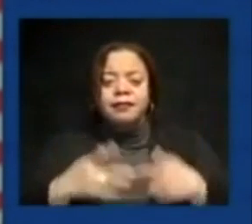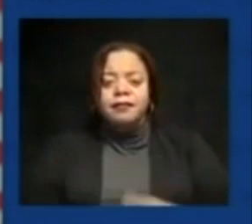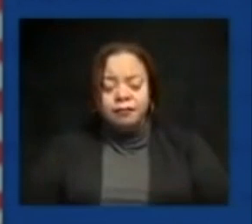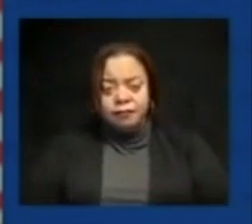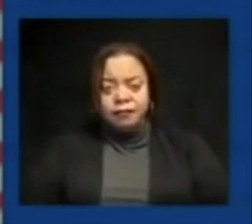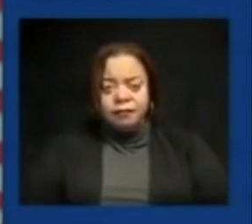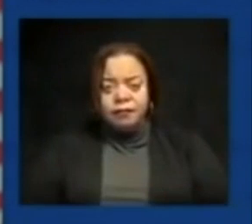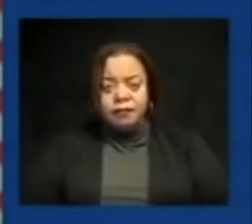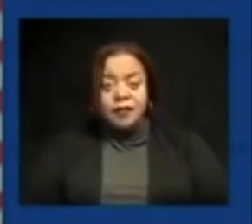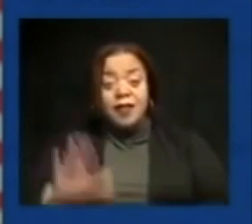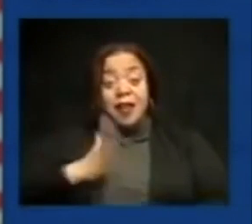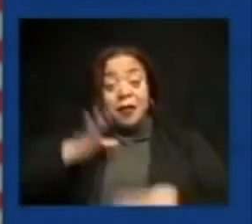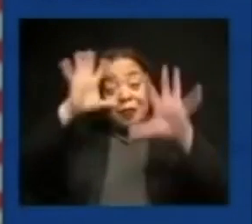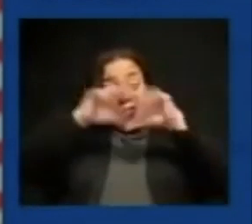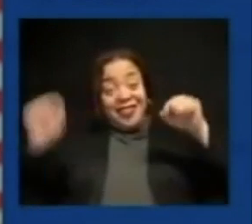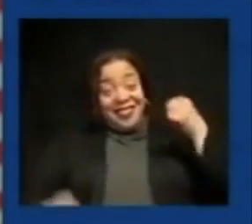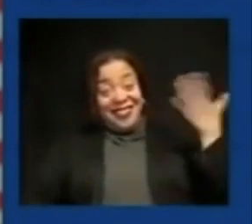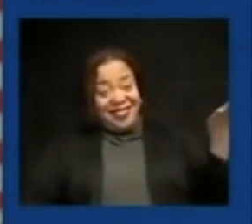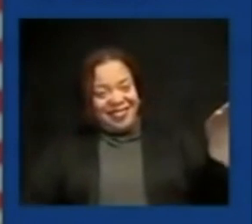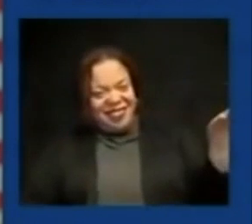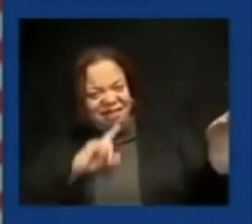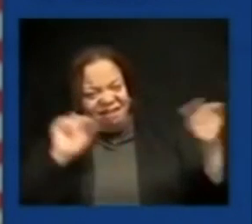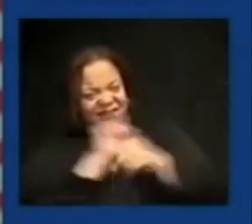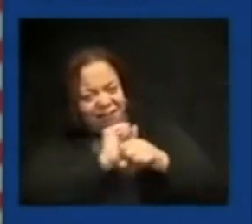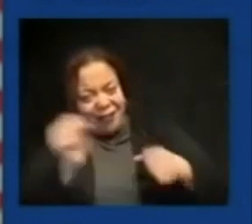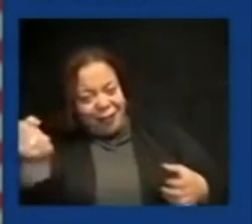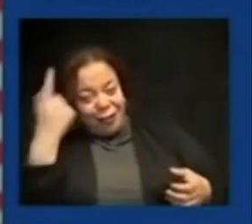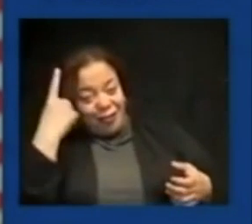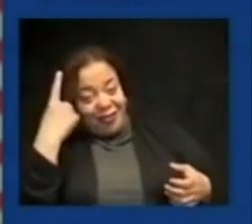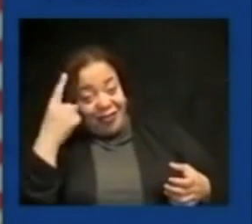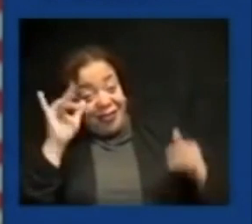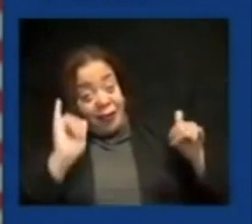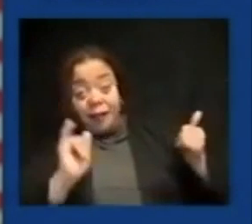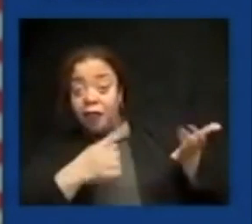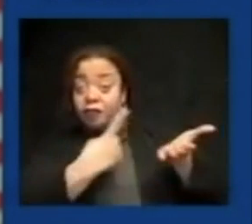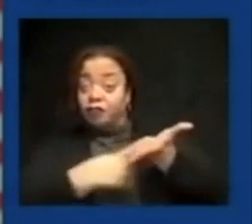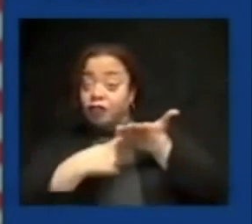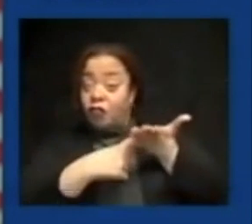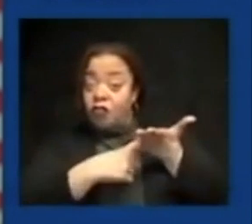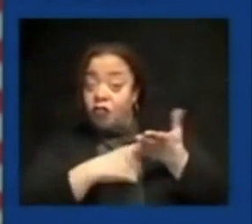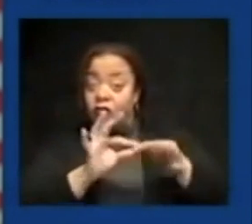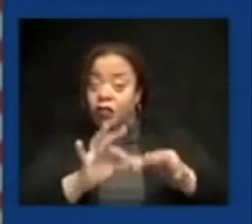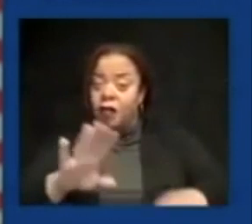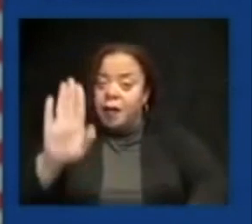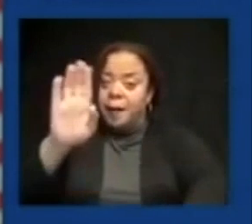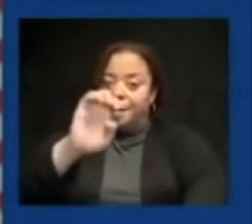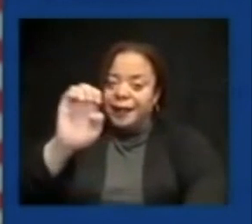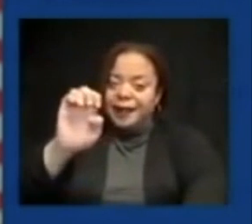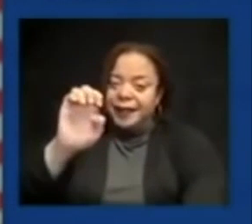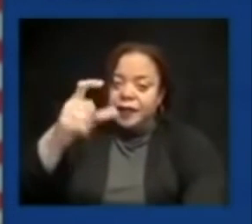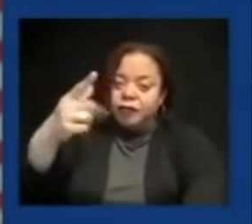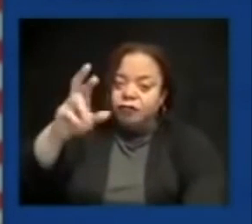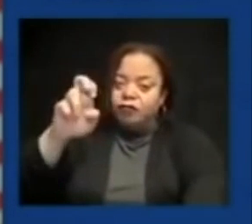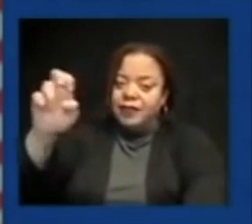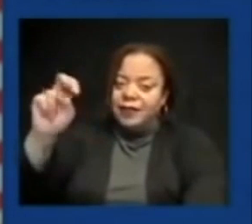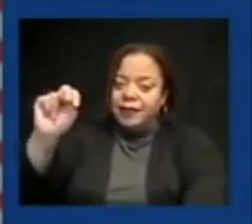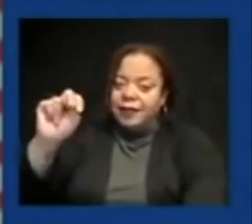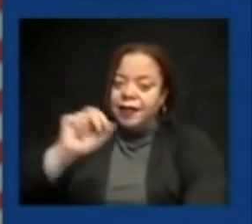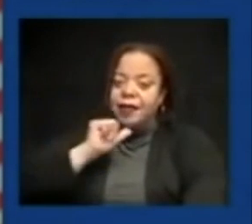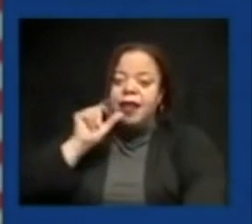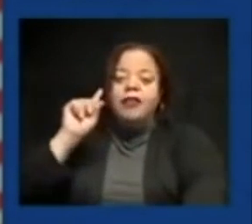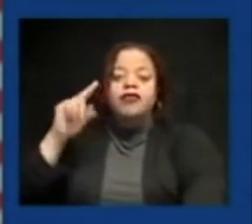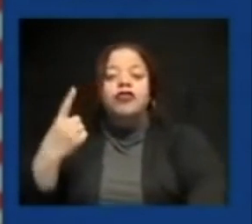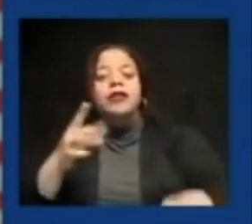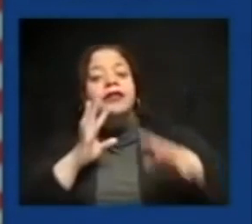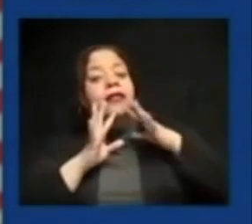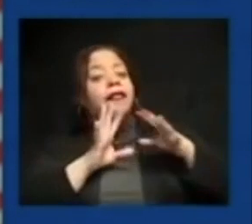We've got a president who understands that talking about being green isn't just it's not just words that